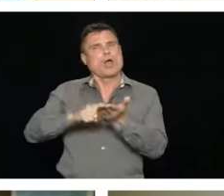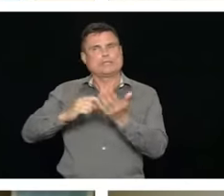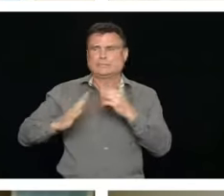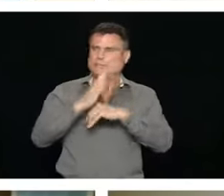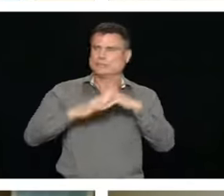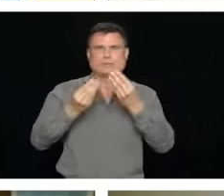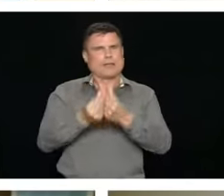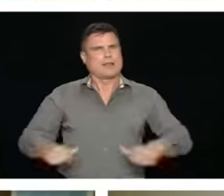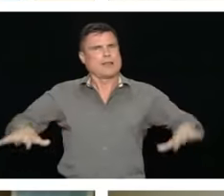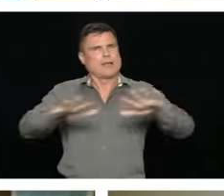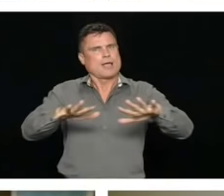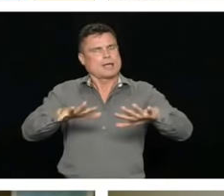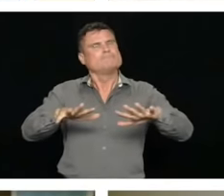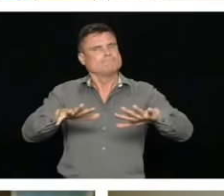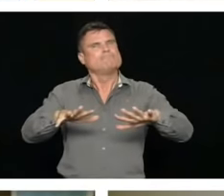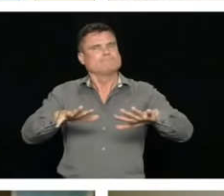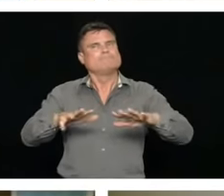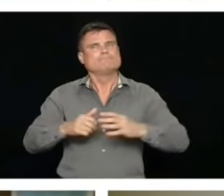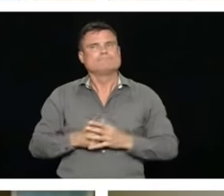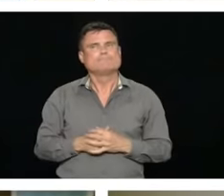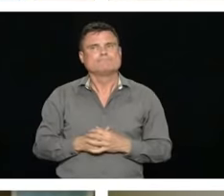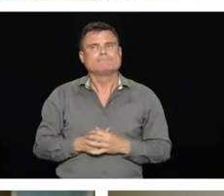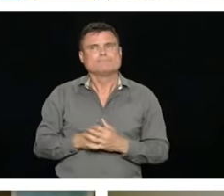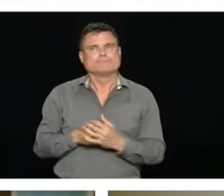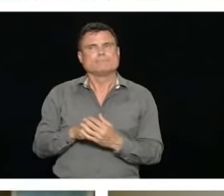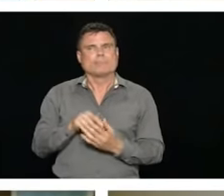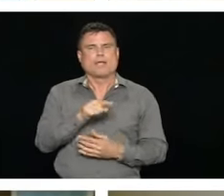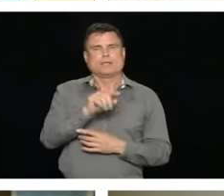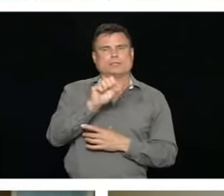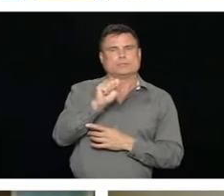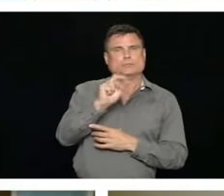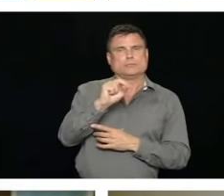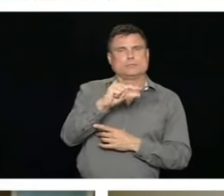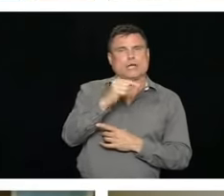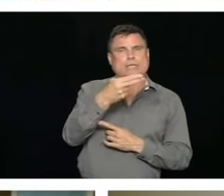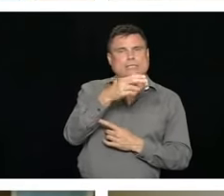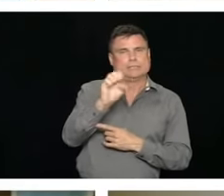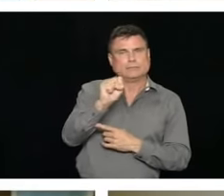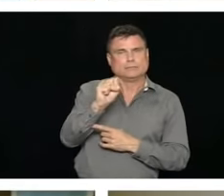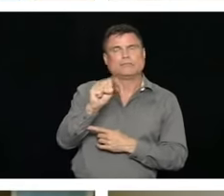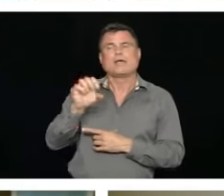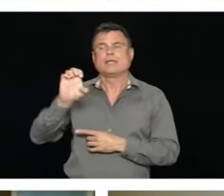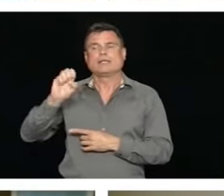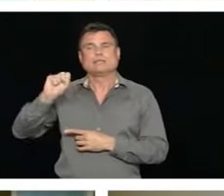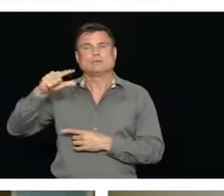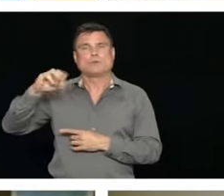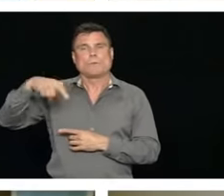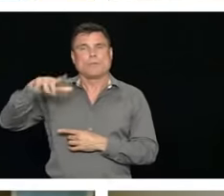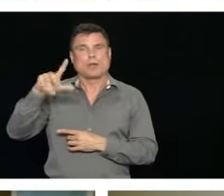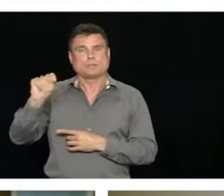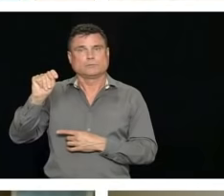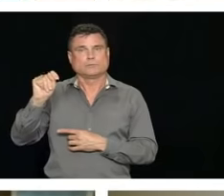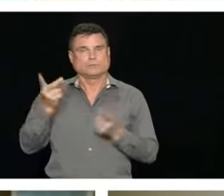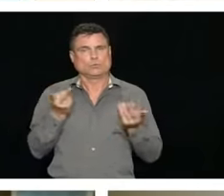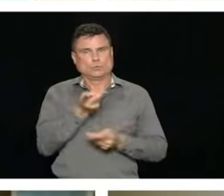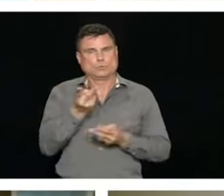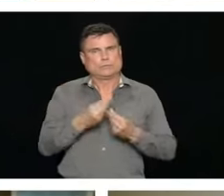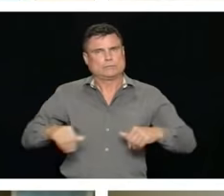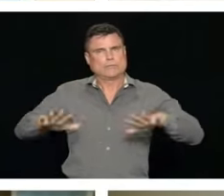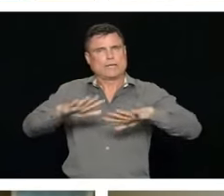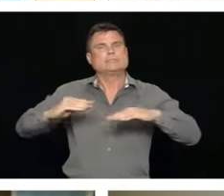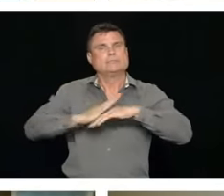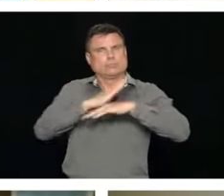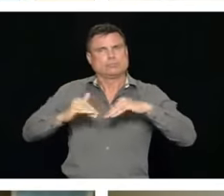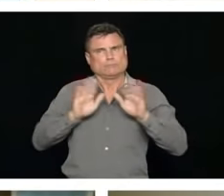joined us tonight. I want to thank everyone who's taken the time out from their busy lives, their busy evenings to join us.